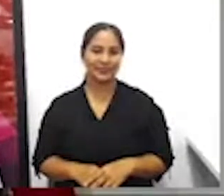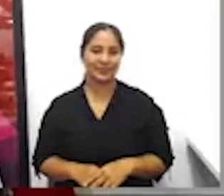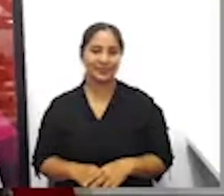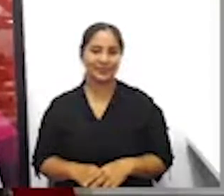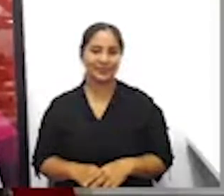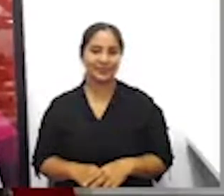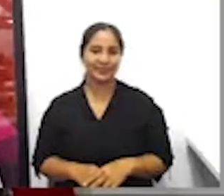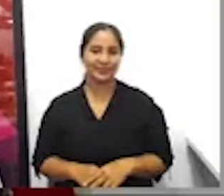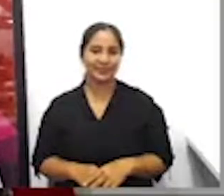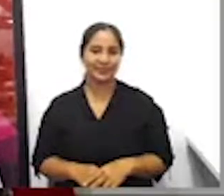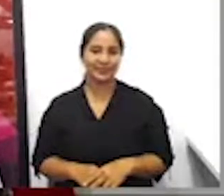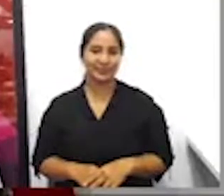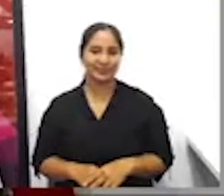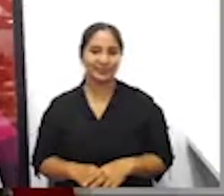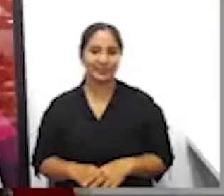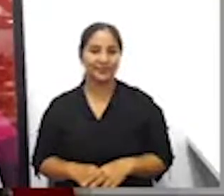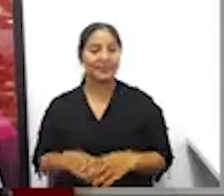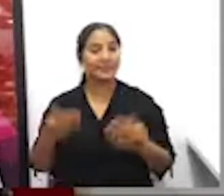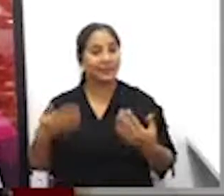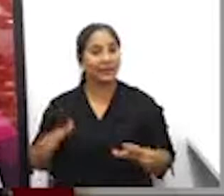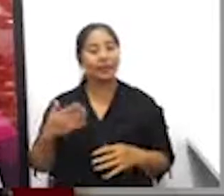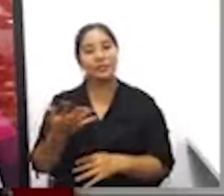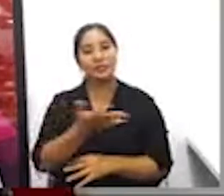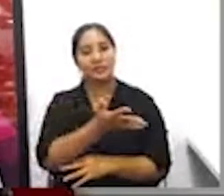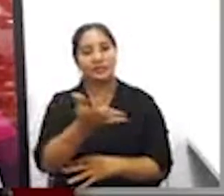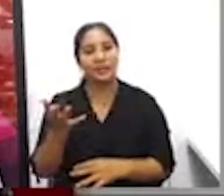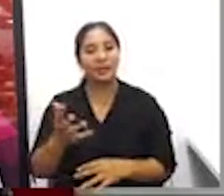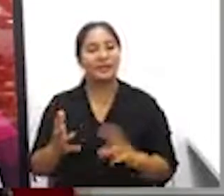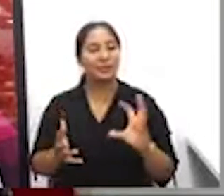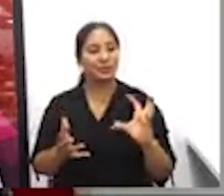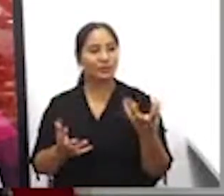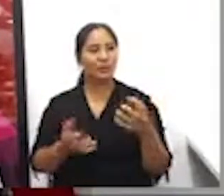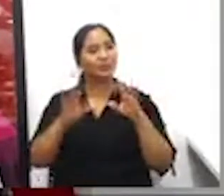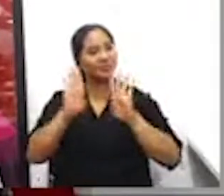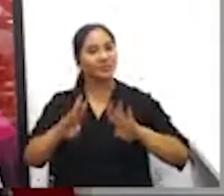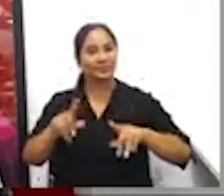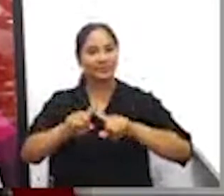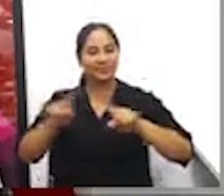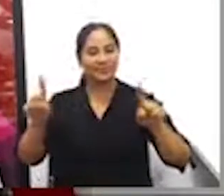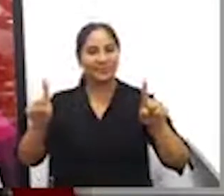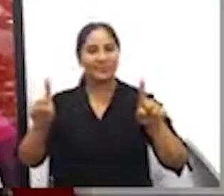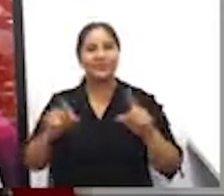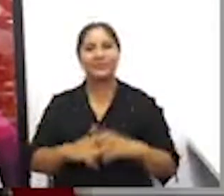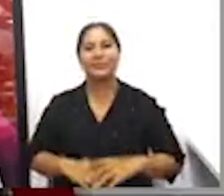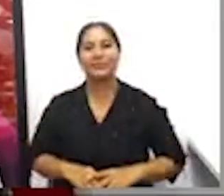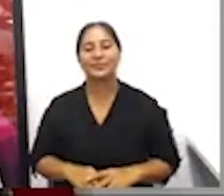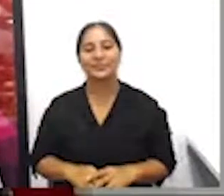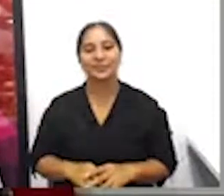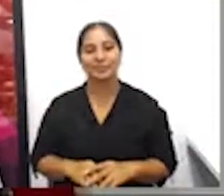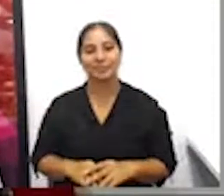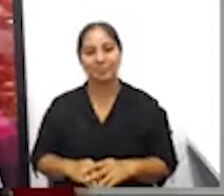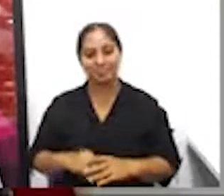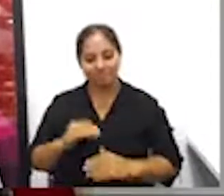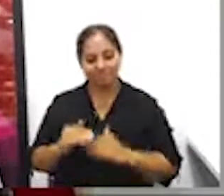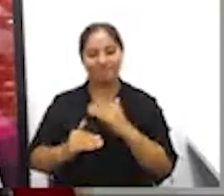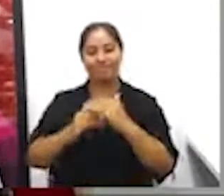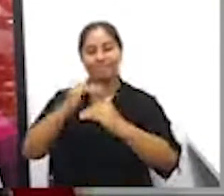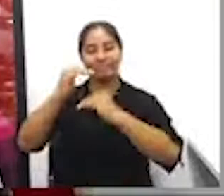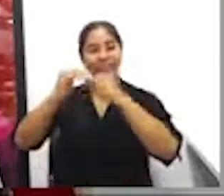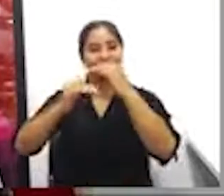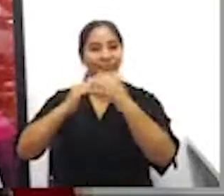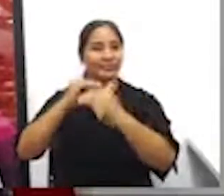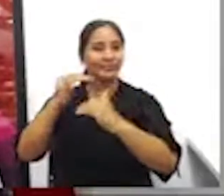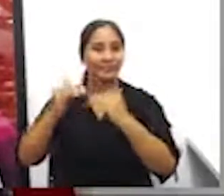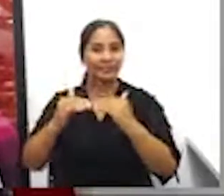live in a different world than I do, and a much more exciting one, but a very challenging one,